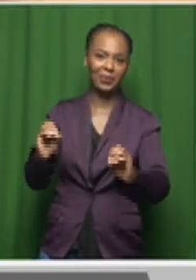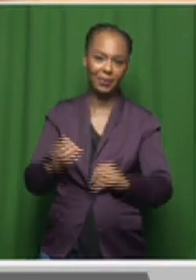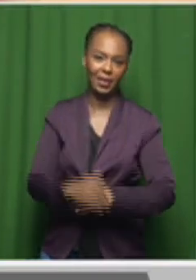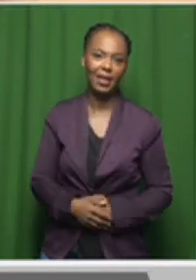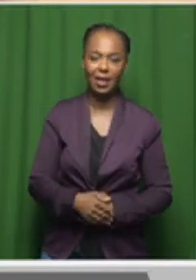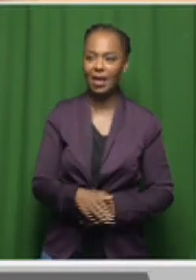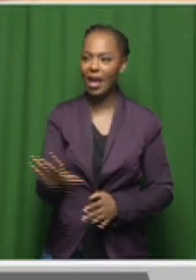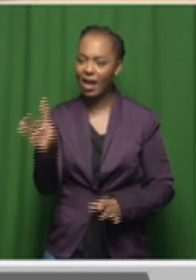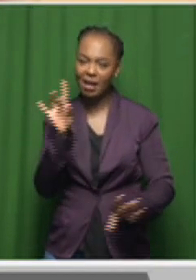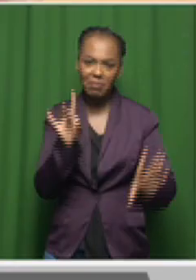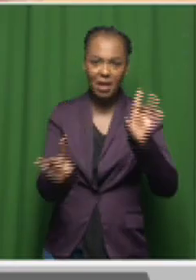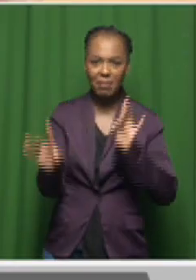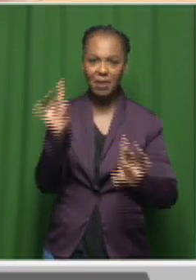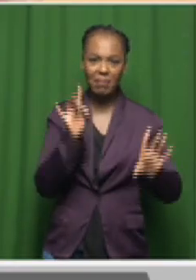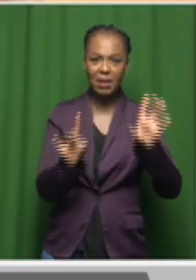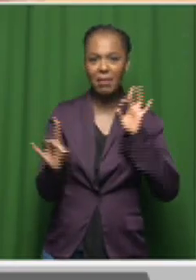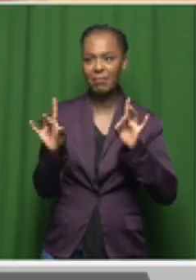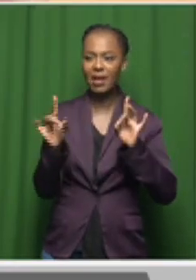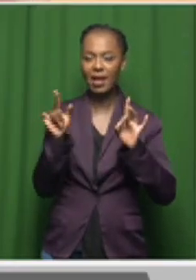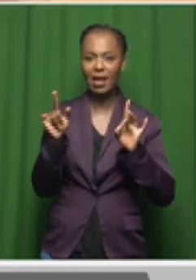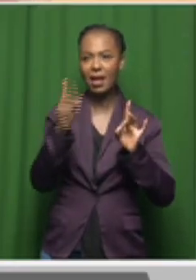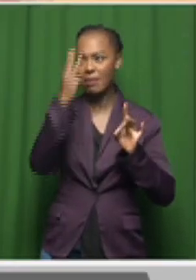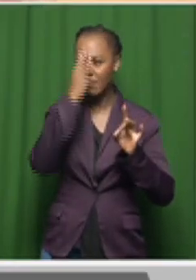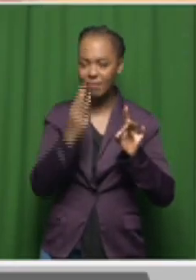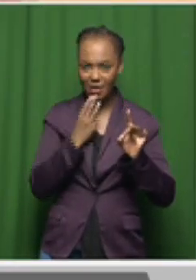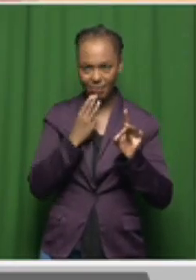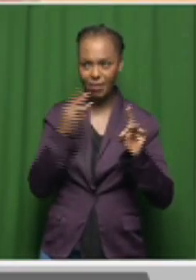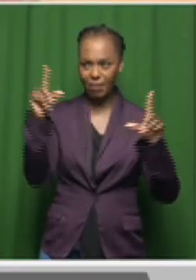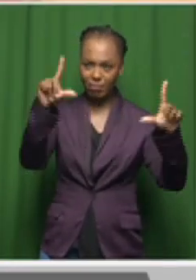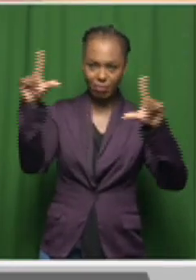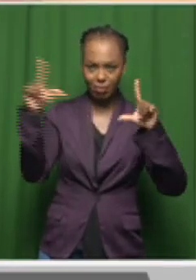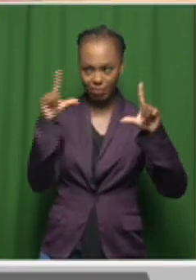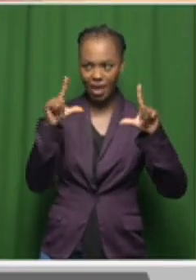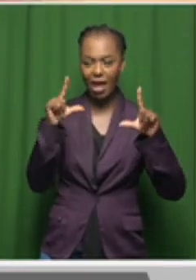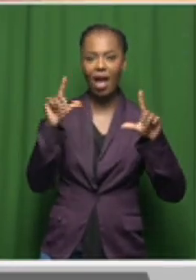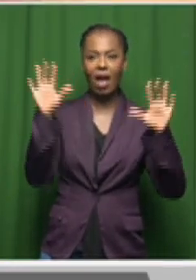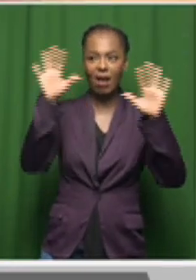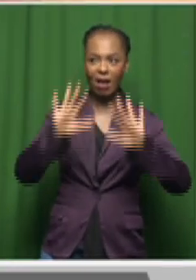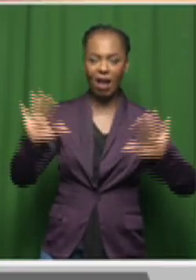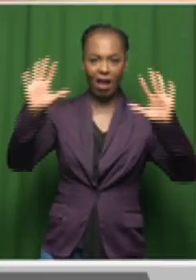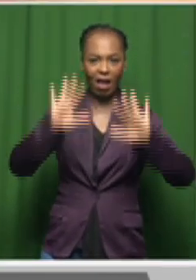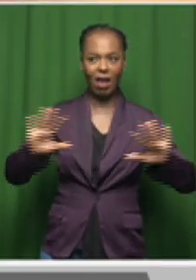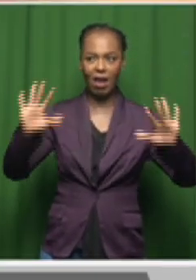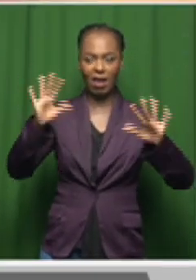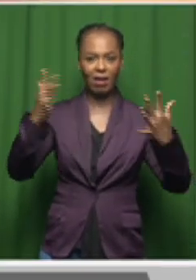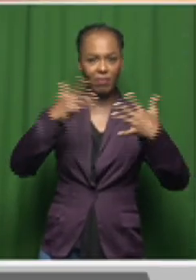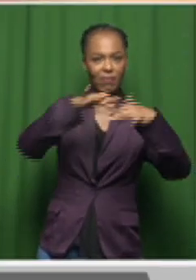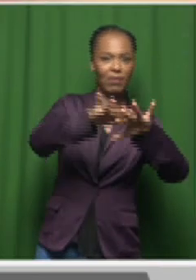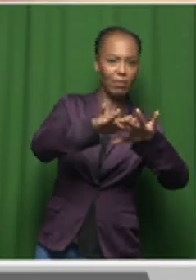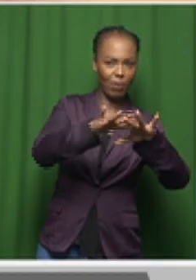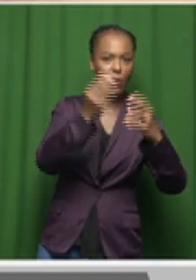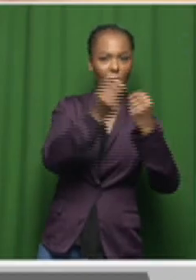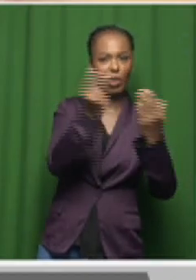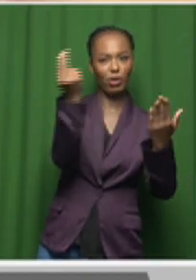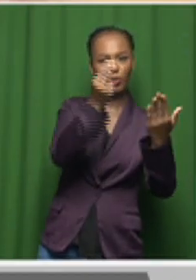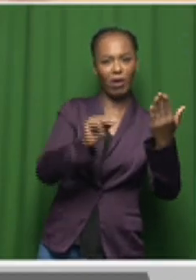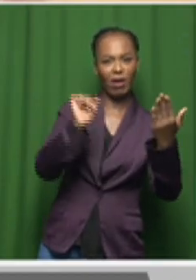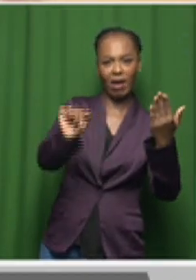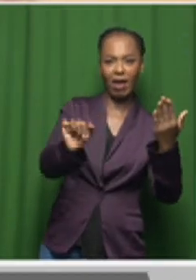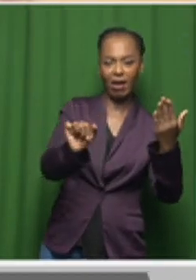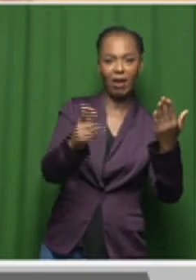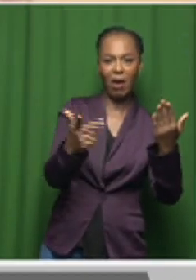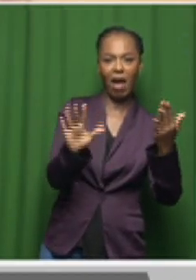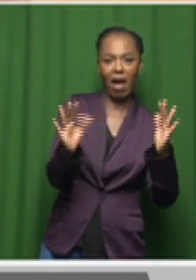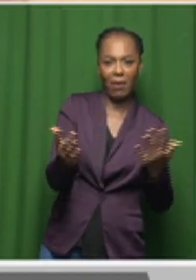selecting your palette for each piece? And what role do you see color playing in the emotional impact of your paintings? My